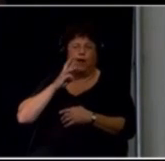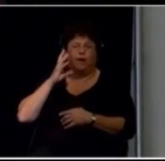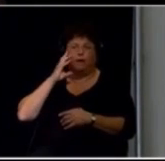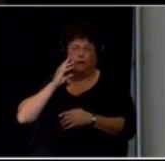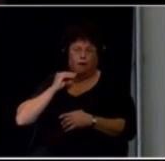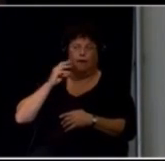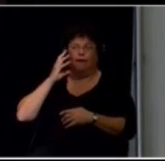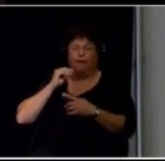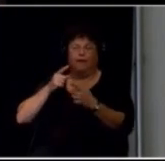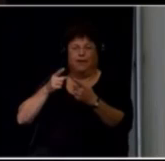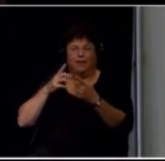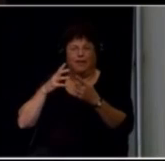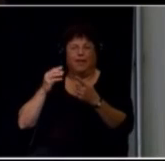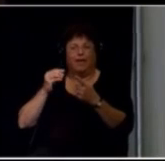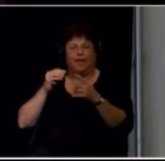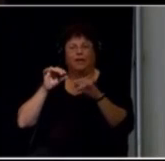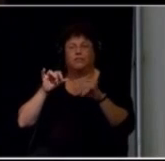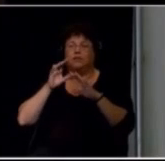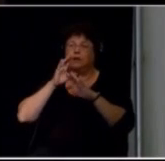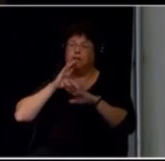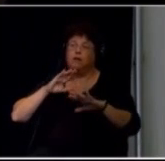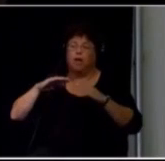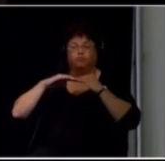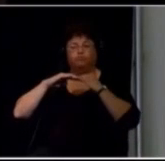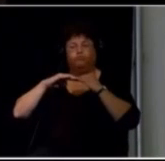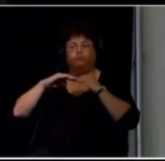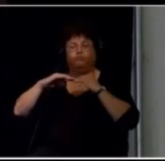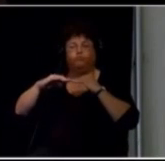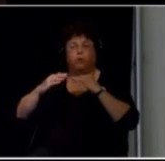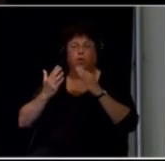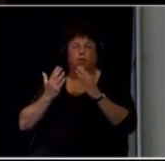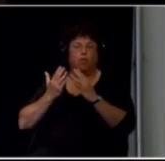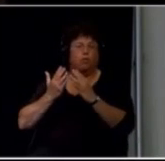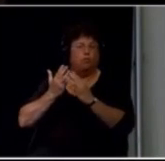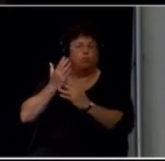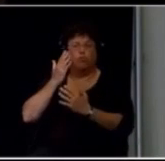and staying sort of calm and steady through some incredibly